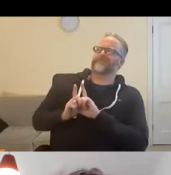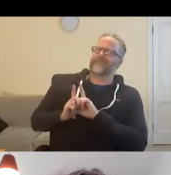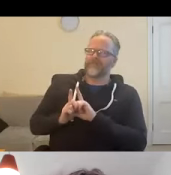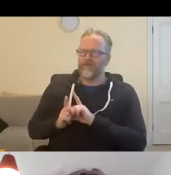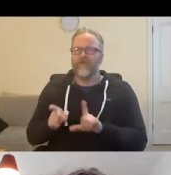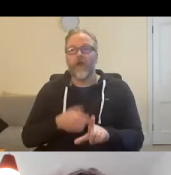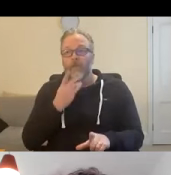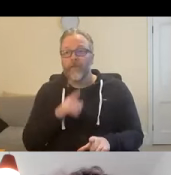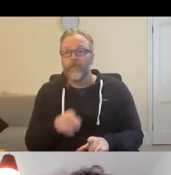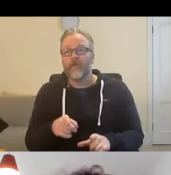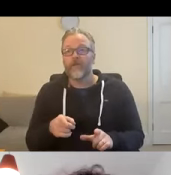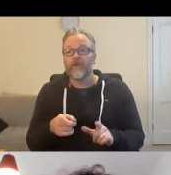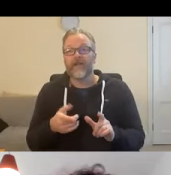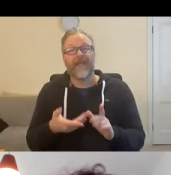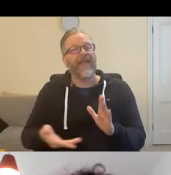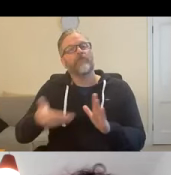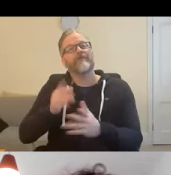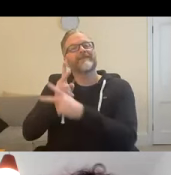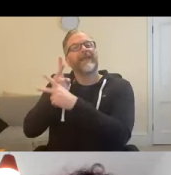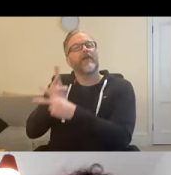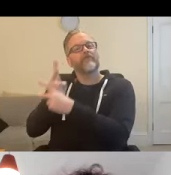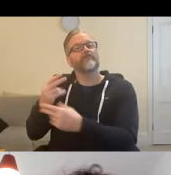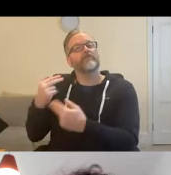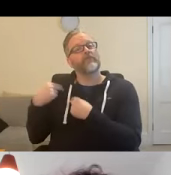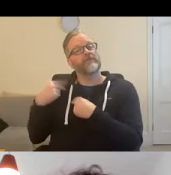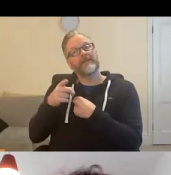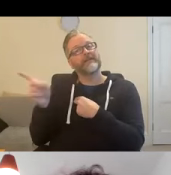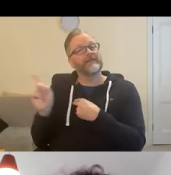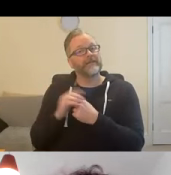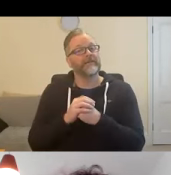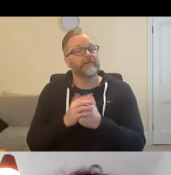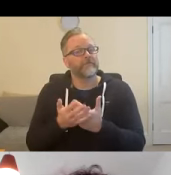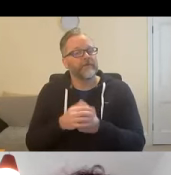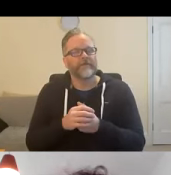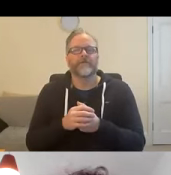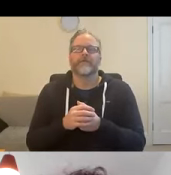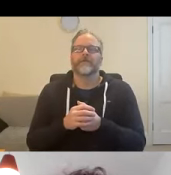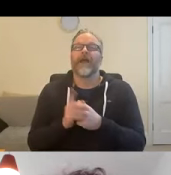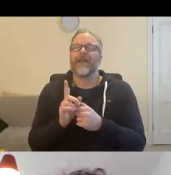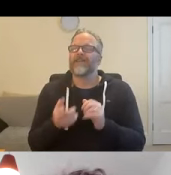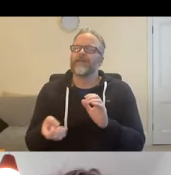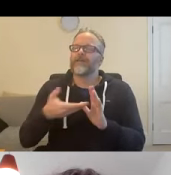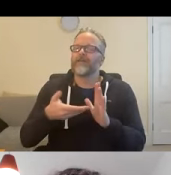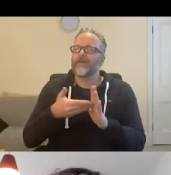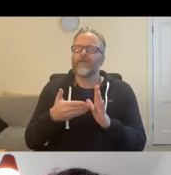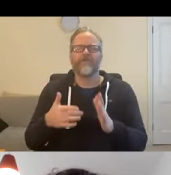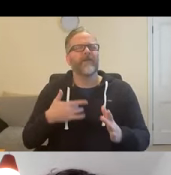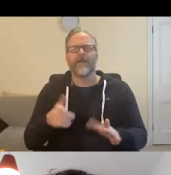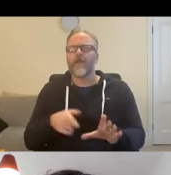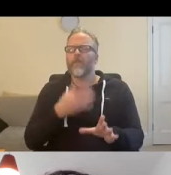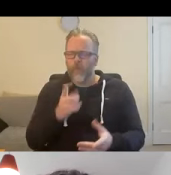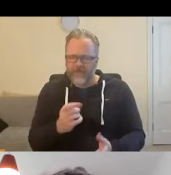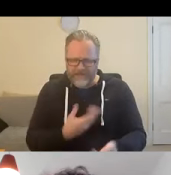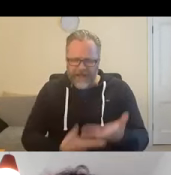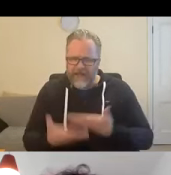people, they had increased caring responsibilities. And just again, to give you a little bit of a sense of what some young people are